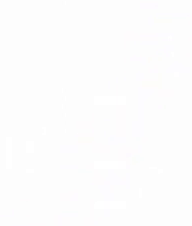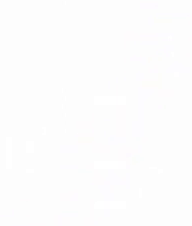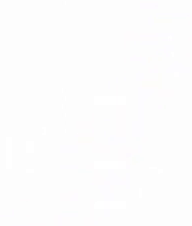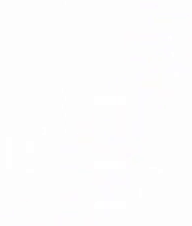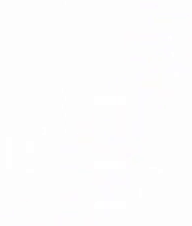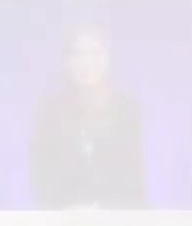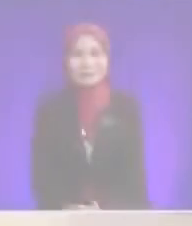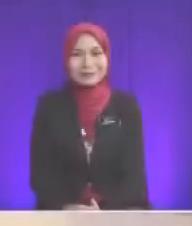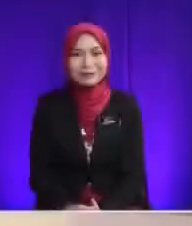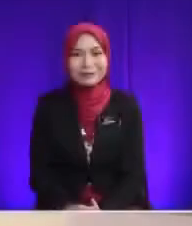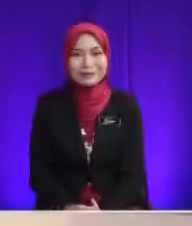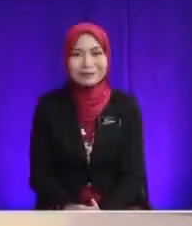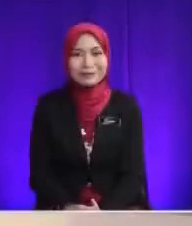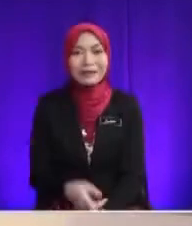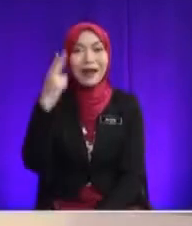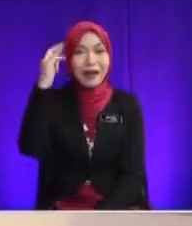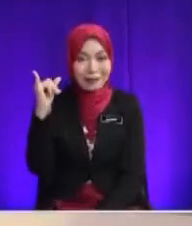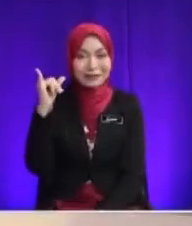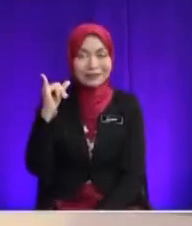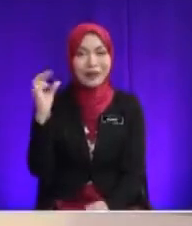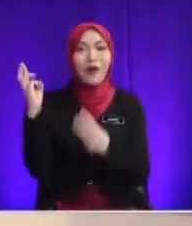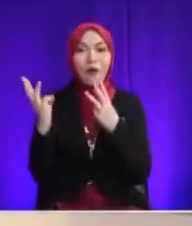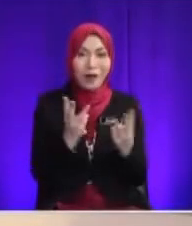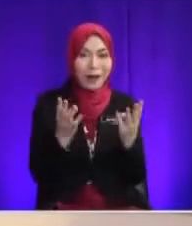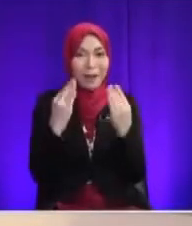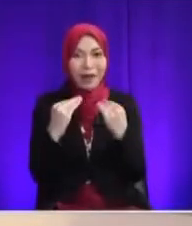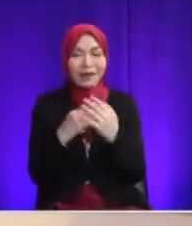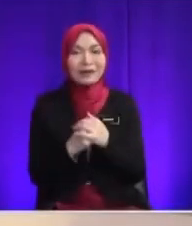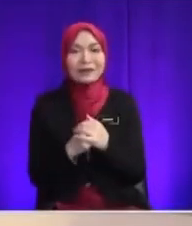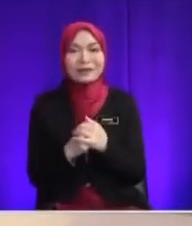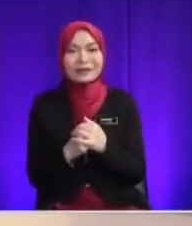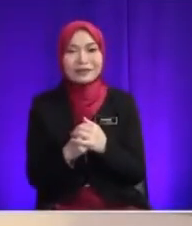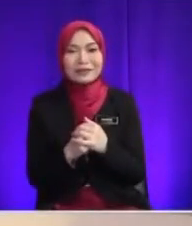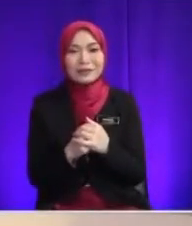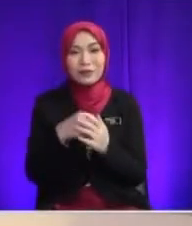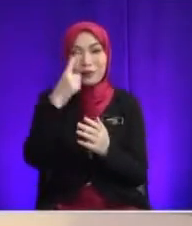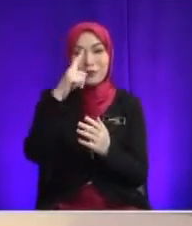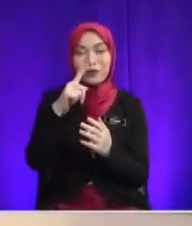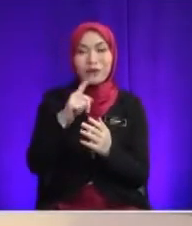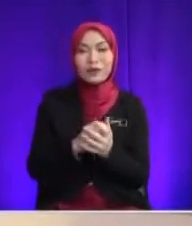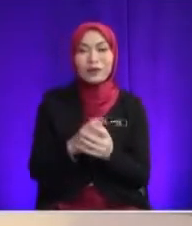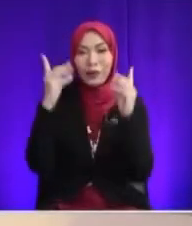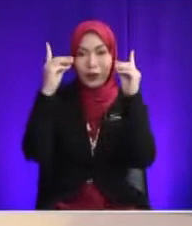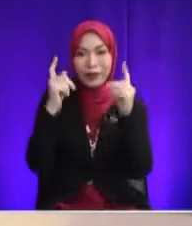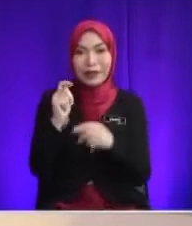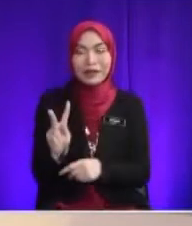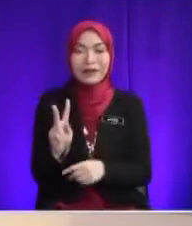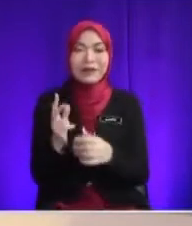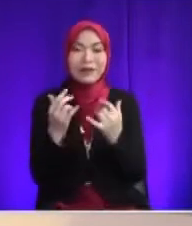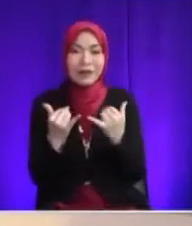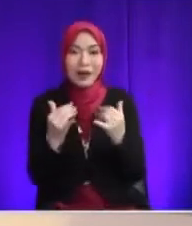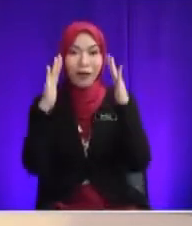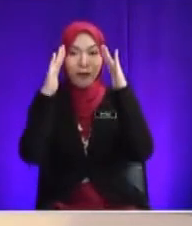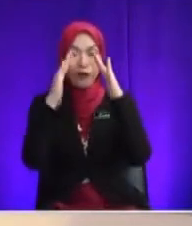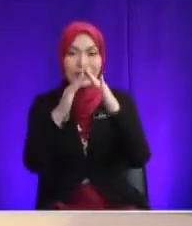KPM. Hi everyone, welcome back to Menengah Atas, where we are going to be focusing on Bahasa Inggeris